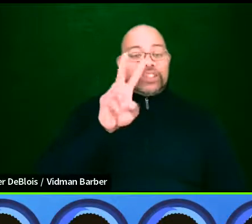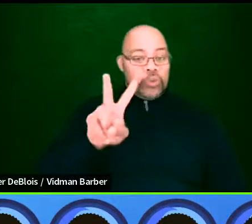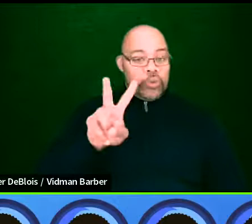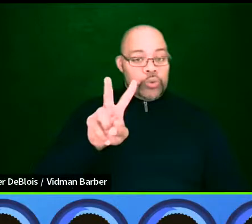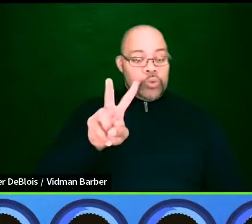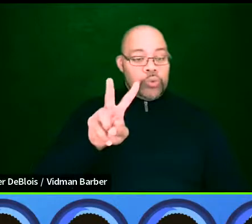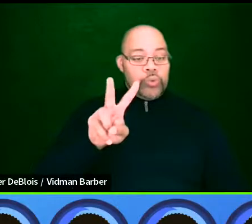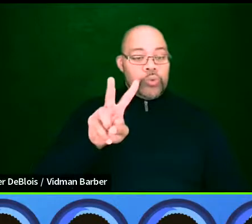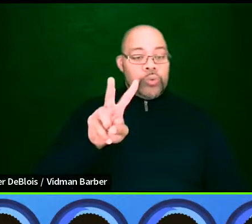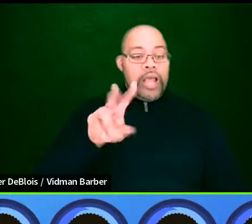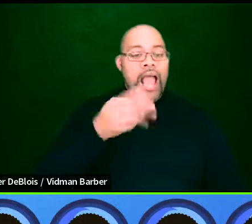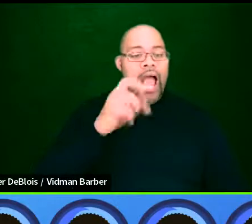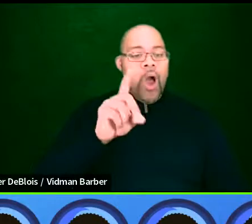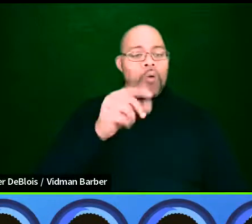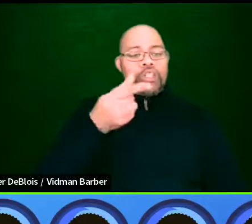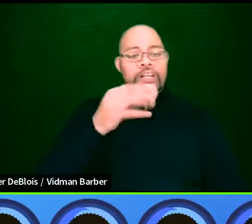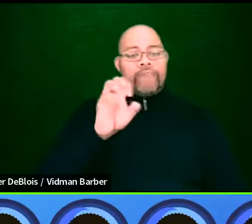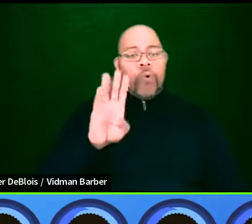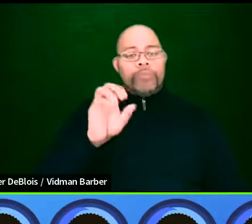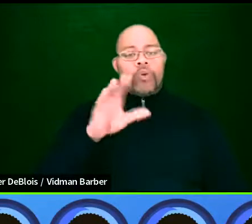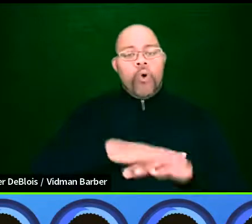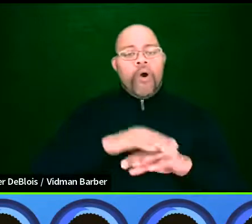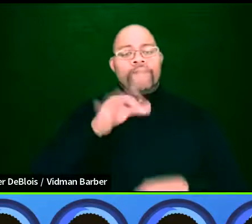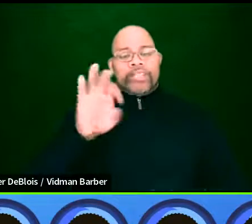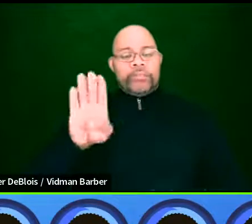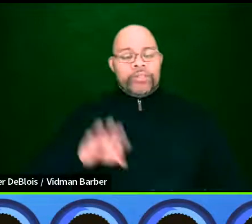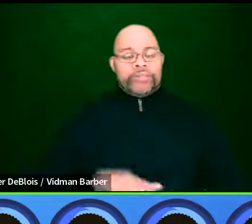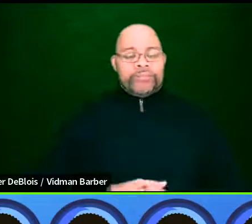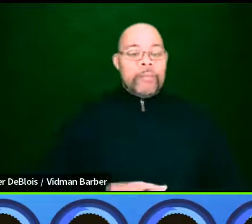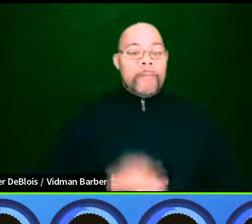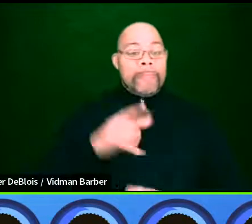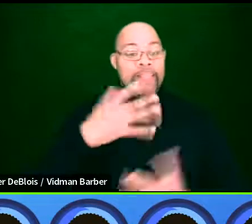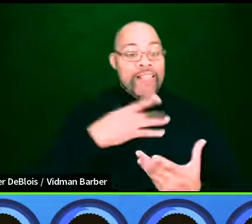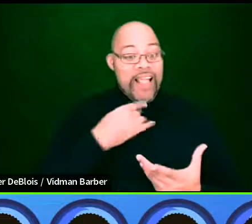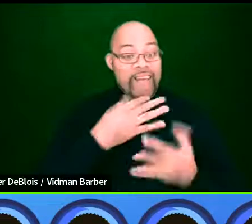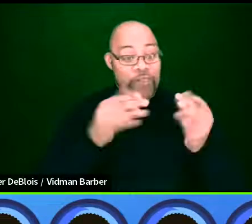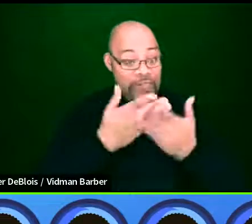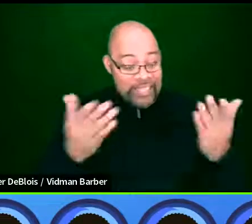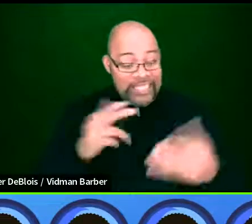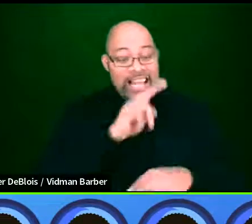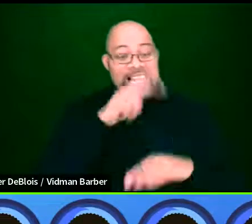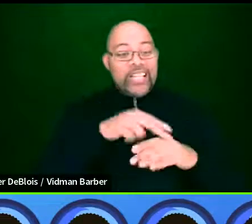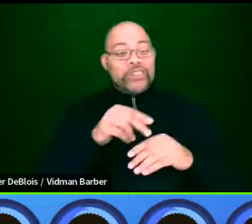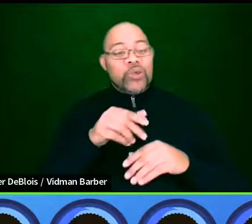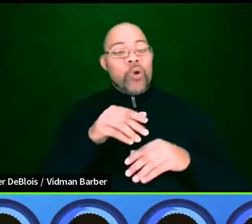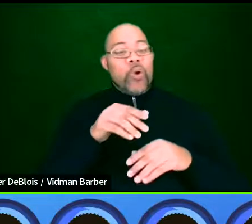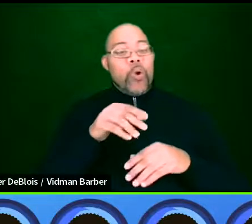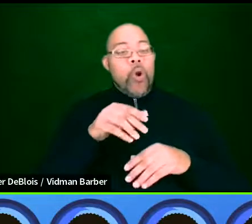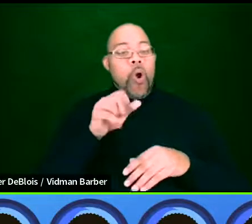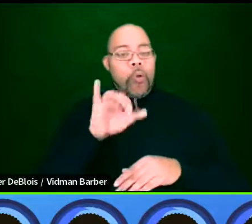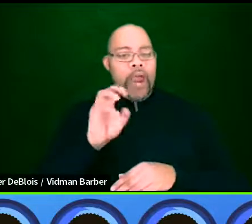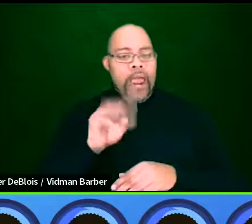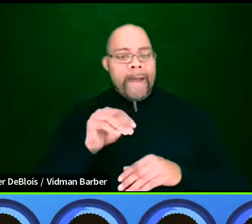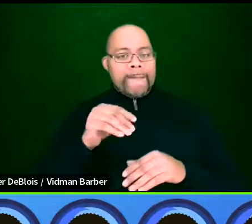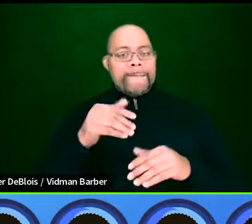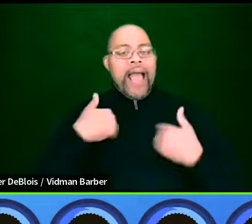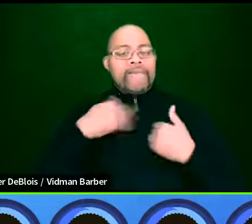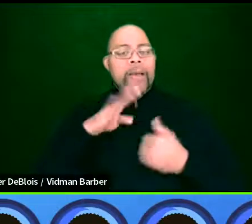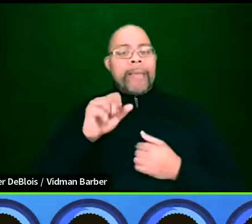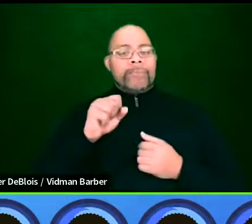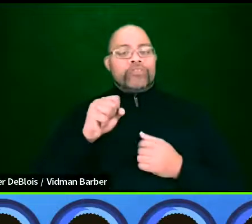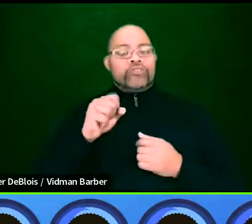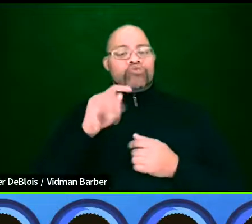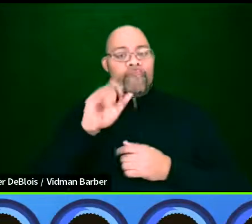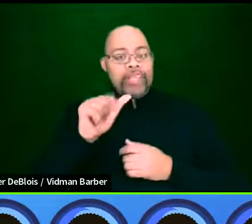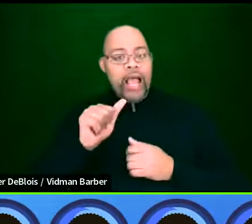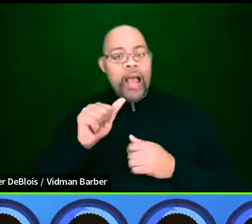GreyWolf162, and Howard G. Forbes on Facebook. If you like free stuff, the National Aquarium will be hosting a BIMS trivia based on our